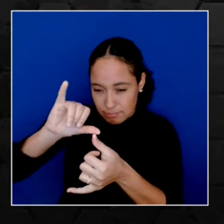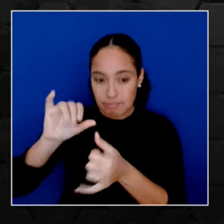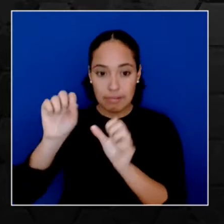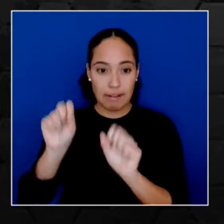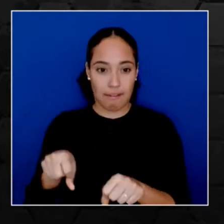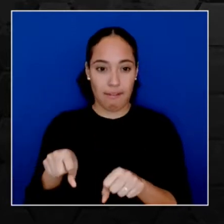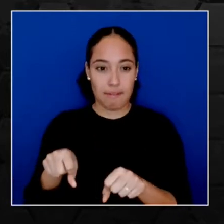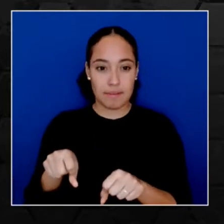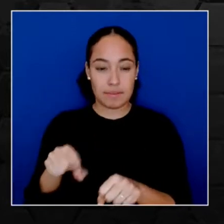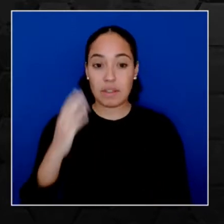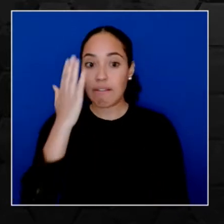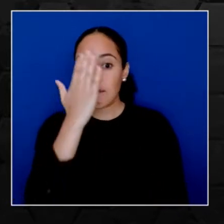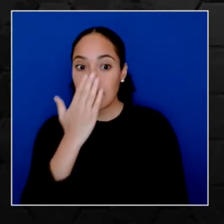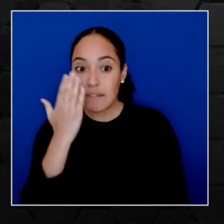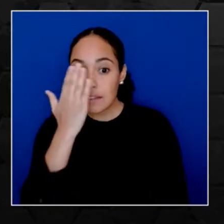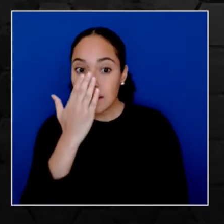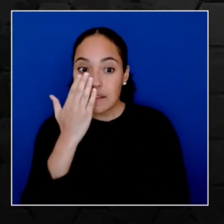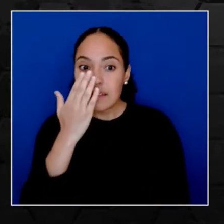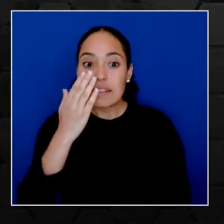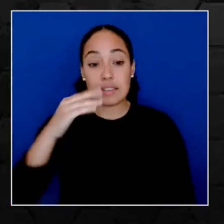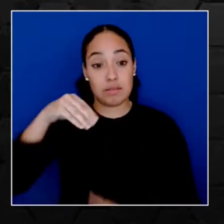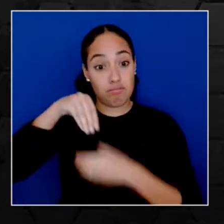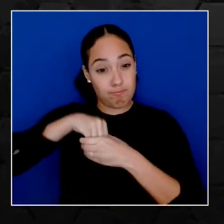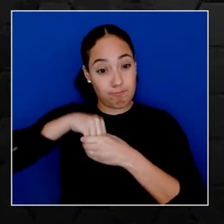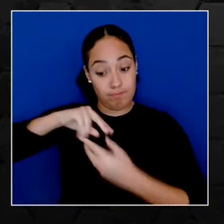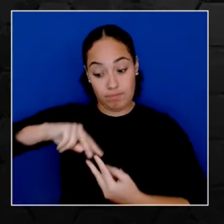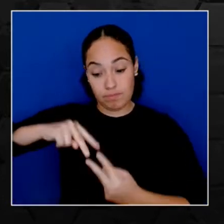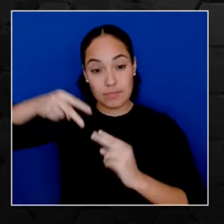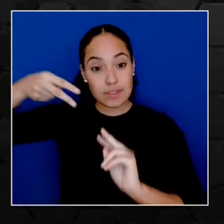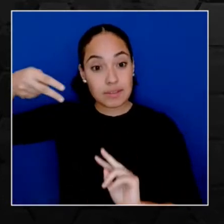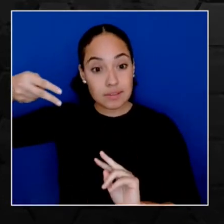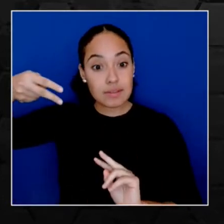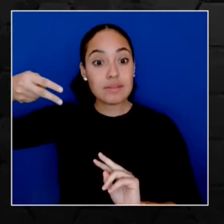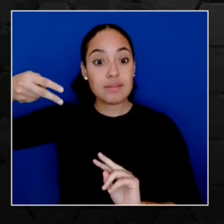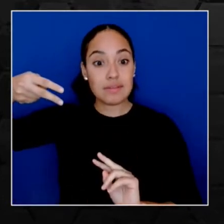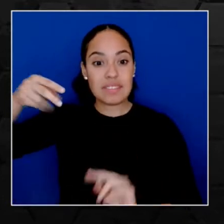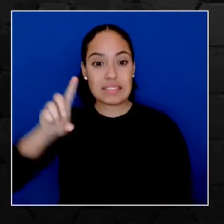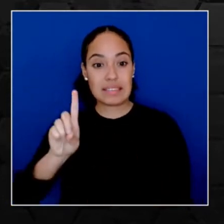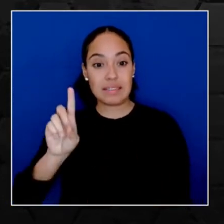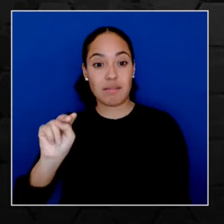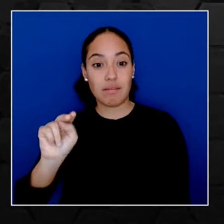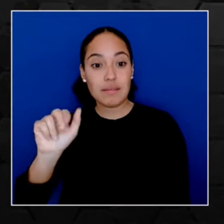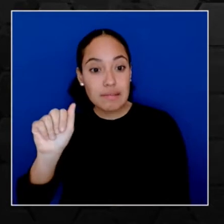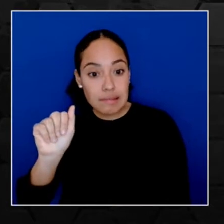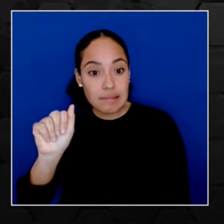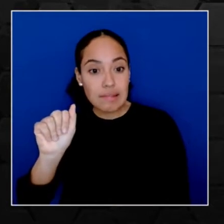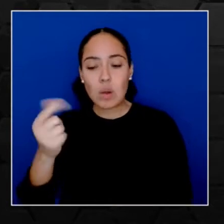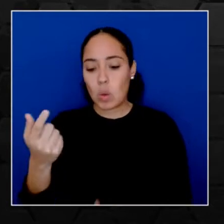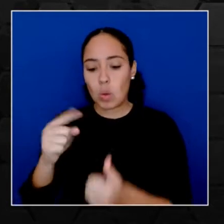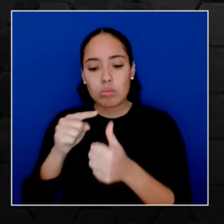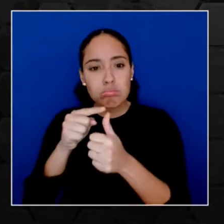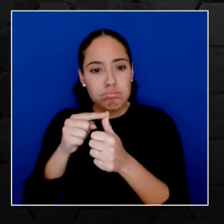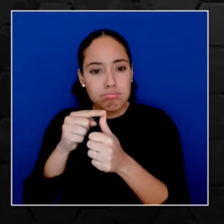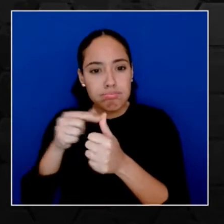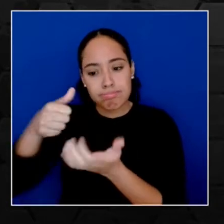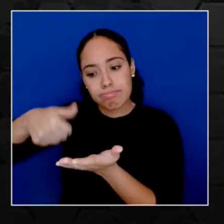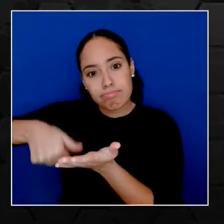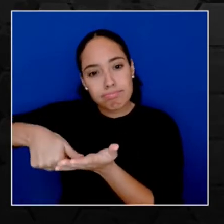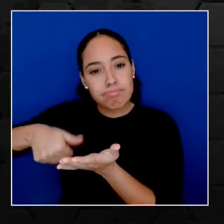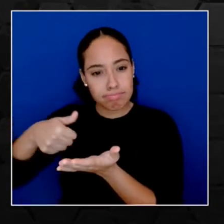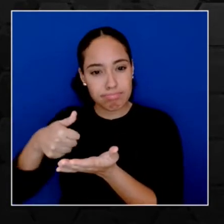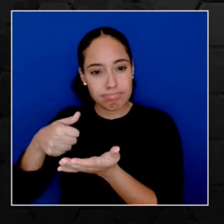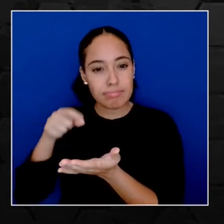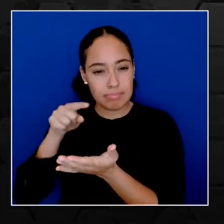DNA, fingerprints, and and what technically does is that it transforms this particular information into a code